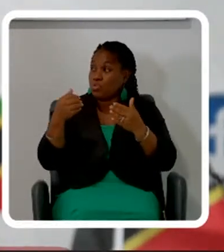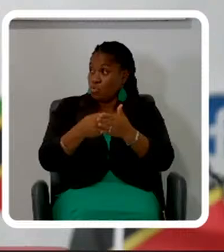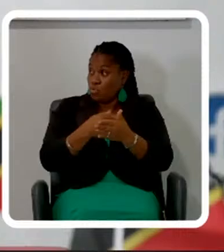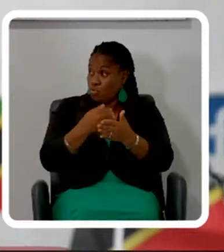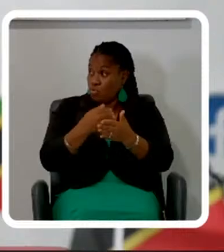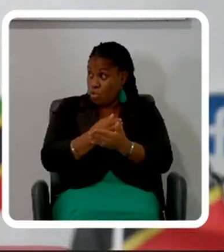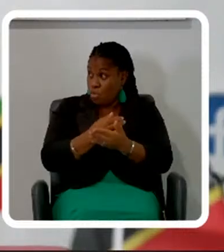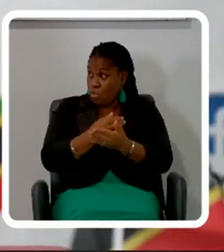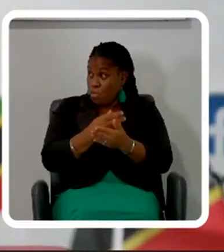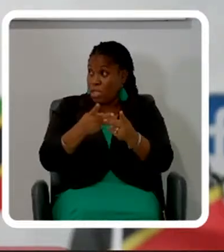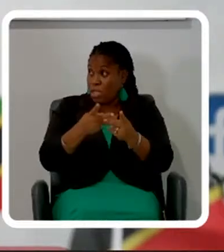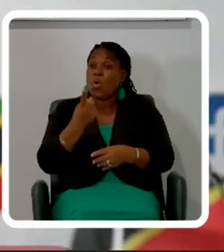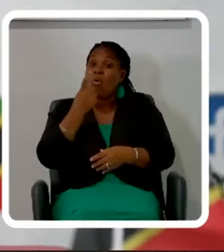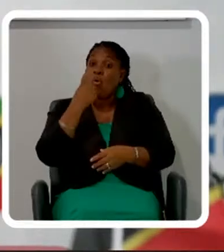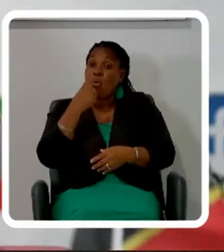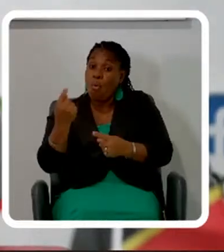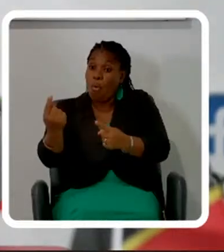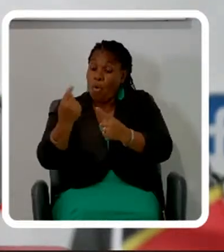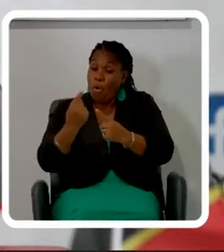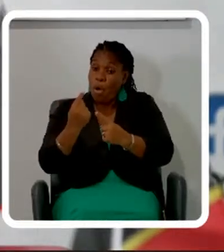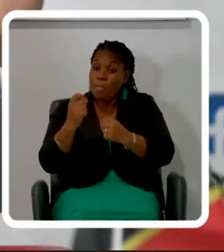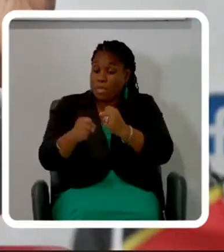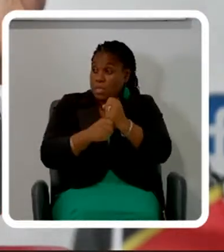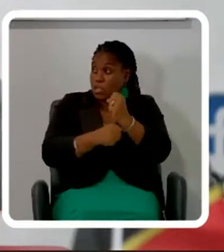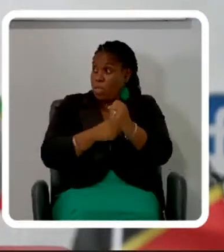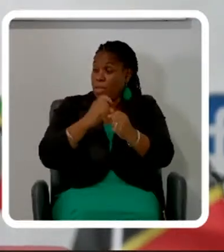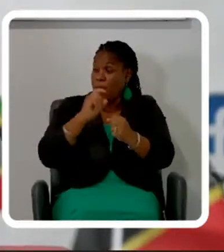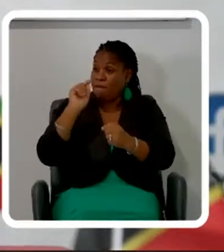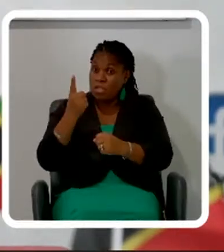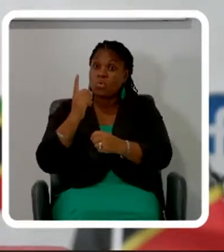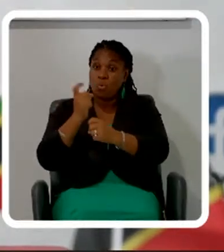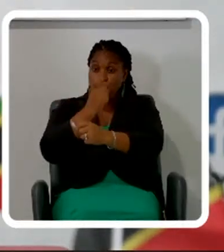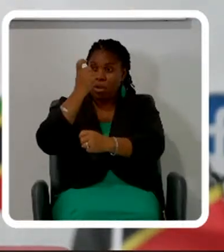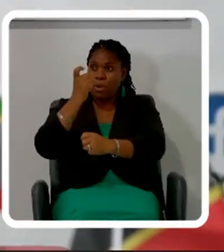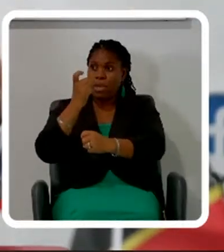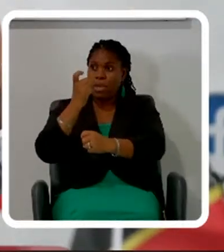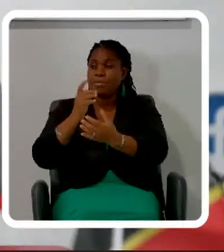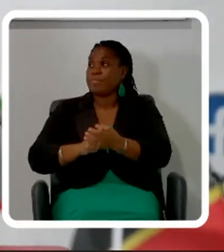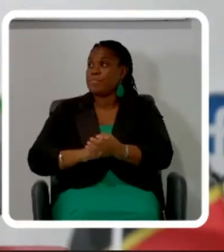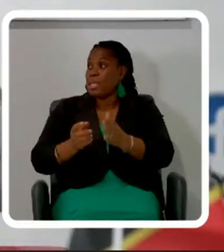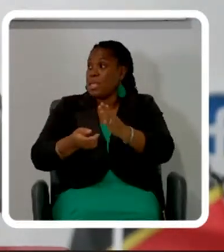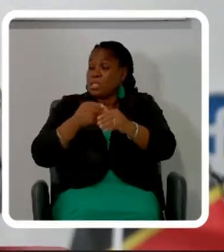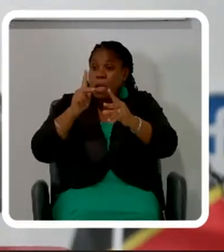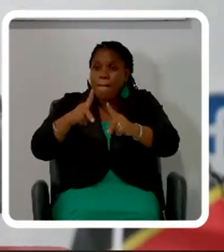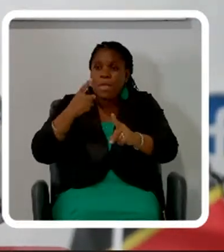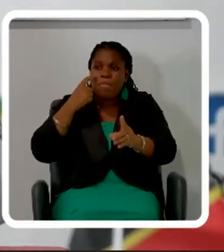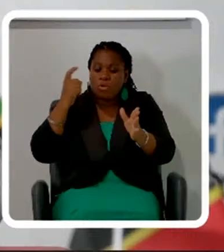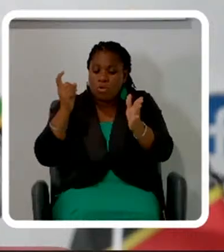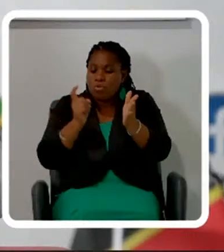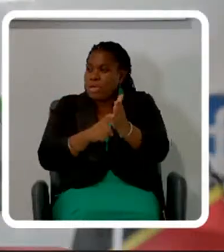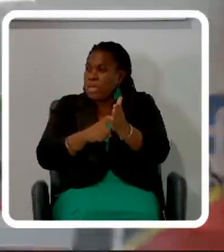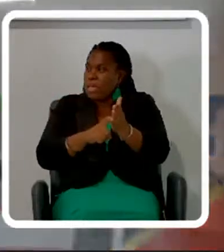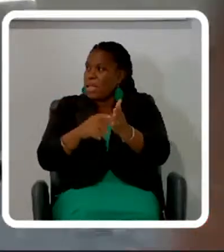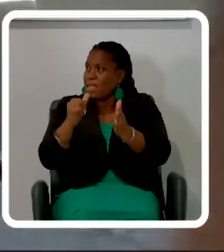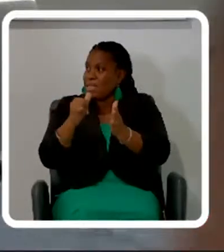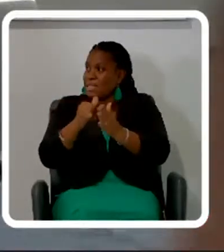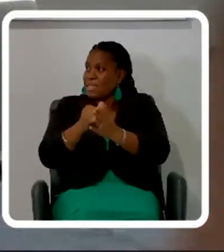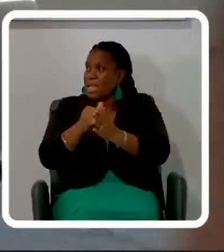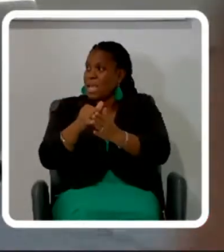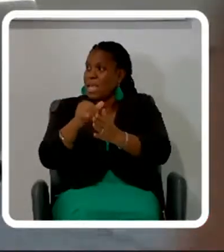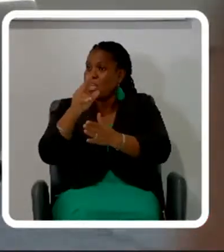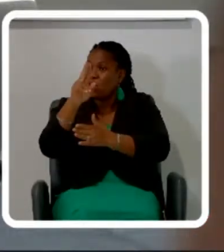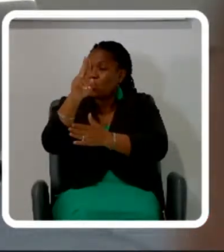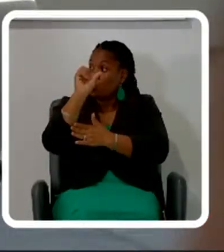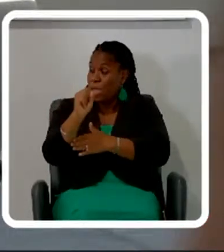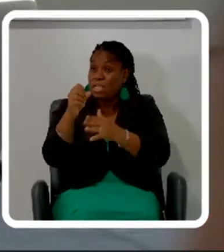there first is going to win. Let me say something that people don't recognize. The United States of America is investing